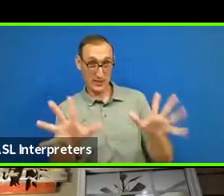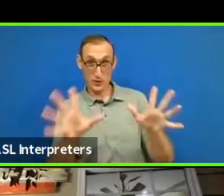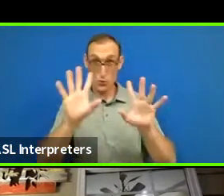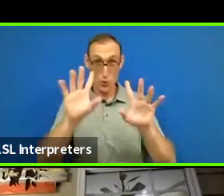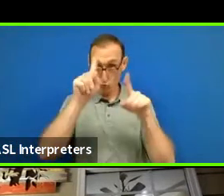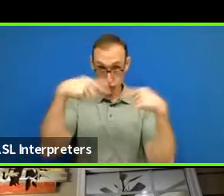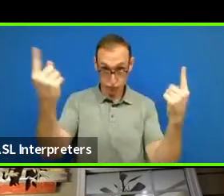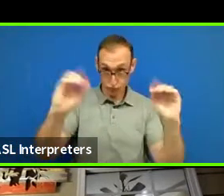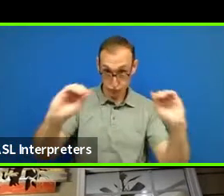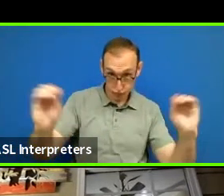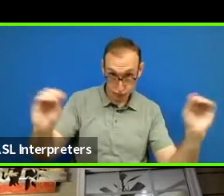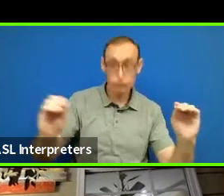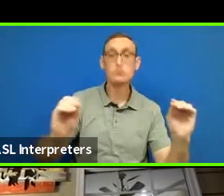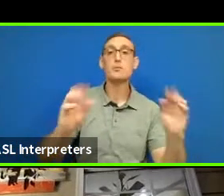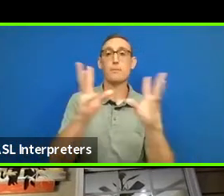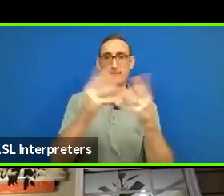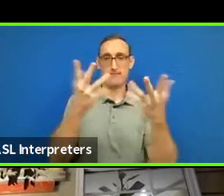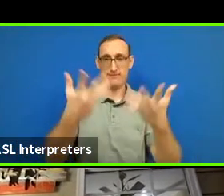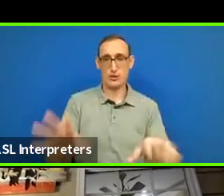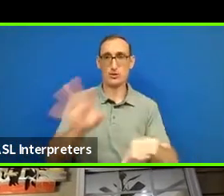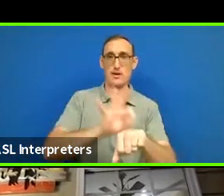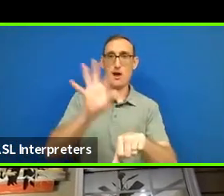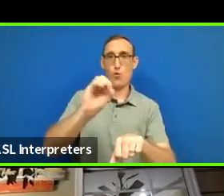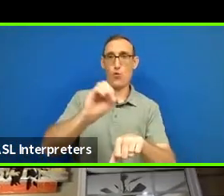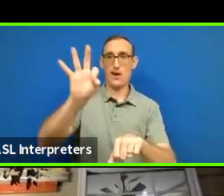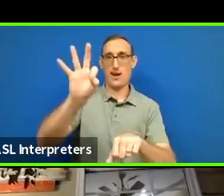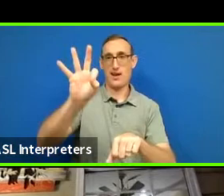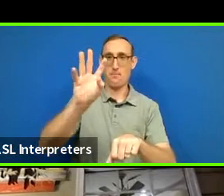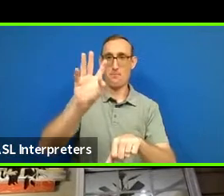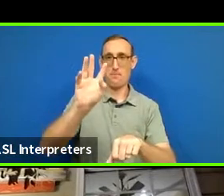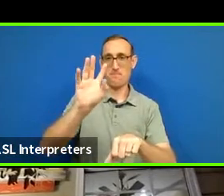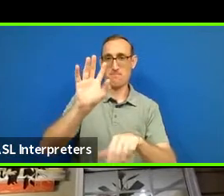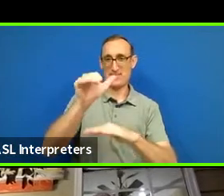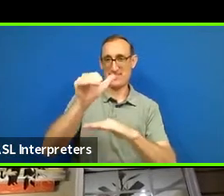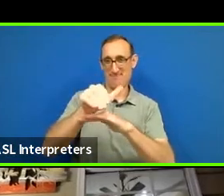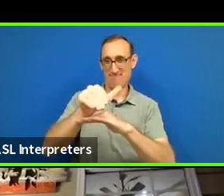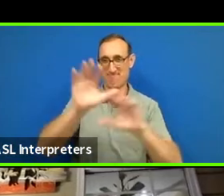adjourned at 9:09 p.m. Thank you, everybody. Thank you all very much. Good night. Bye-bye. Have a good evening.